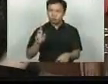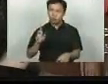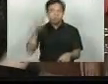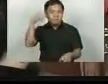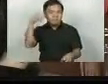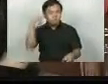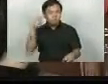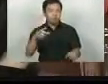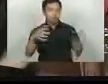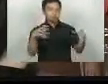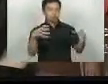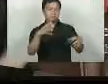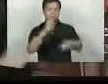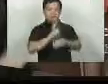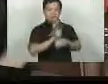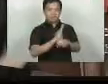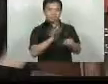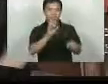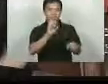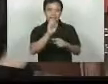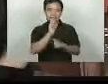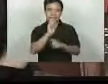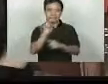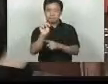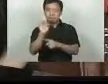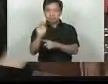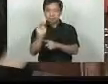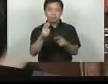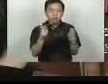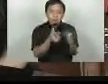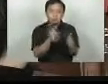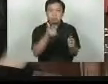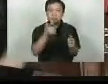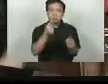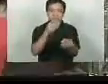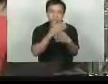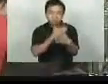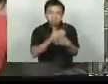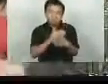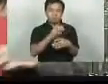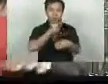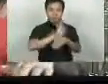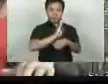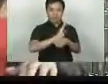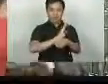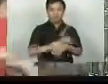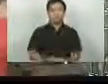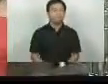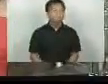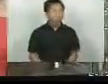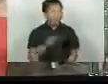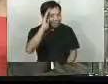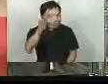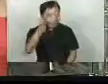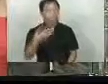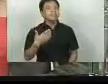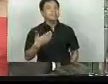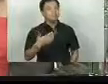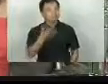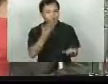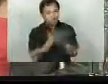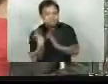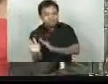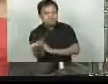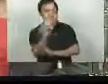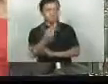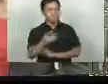medium enterprises. Welcome, Jean. Please greet our audience over there. Hi, Dean, and good morning to everyone, to